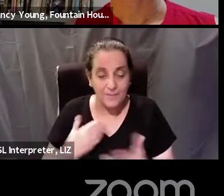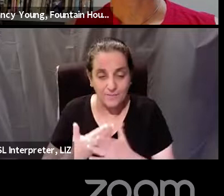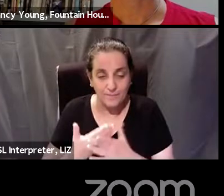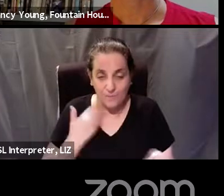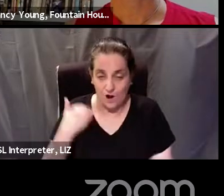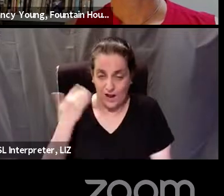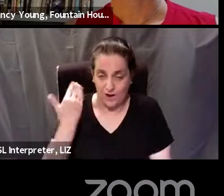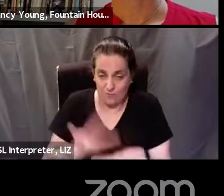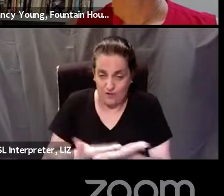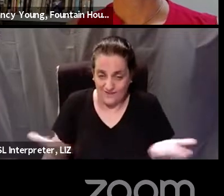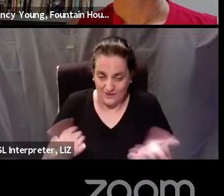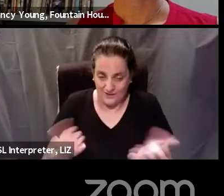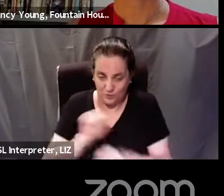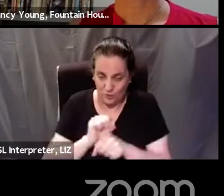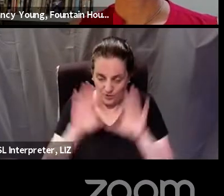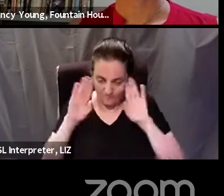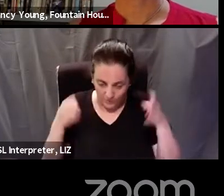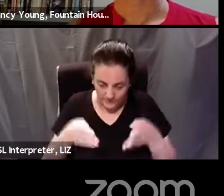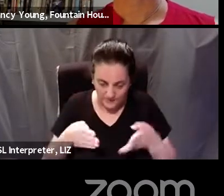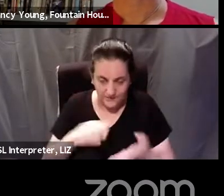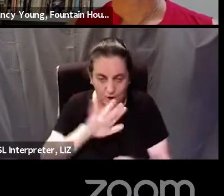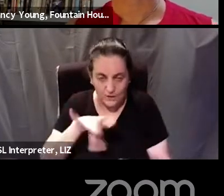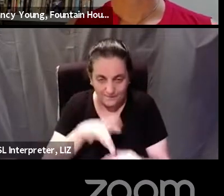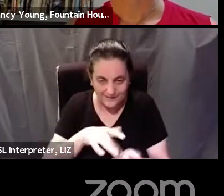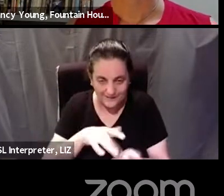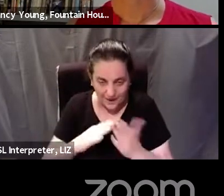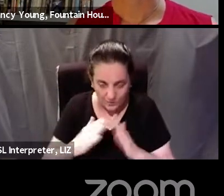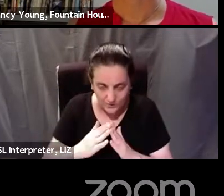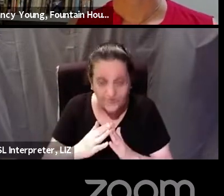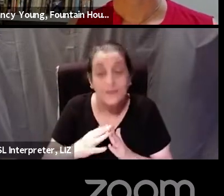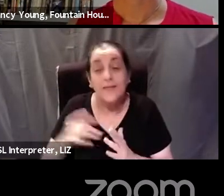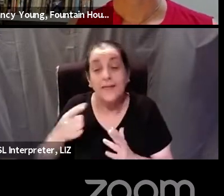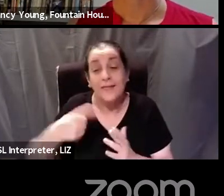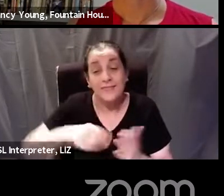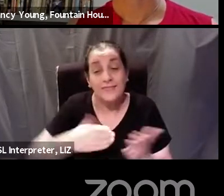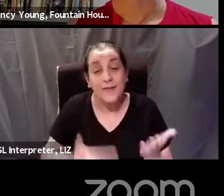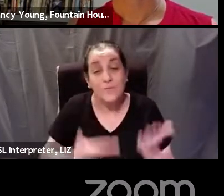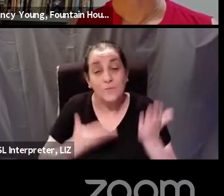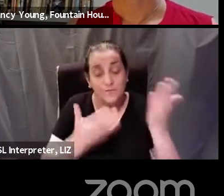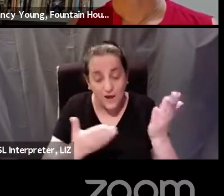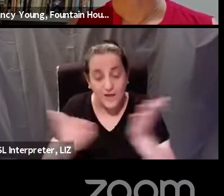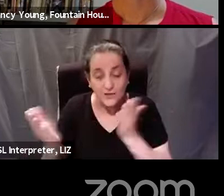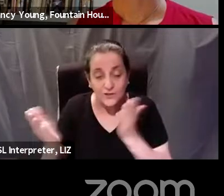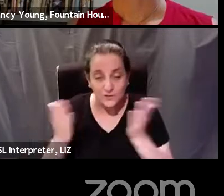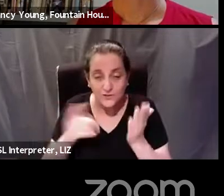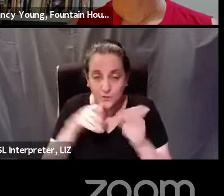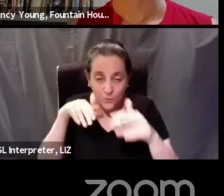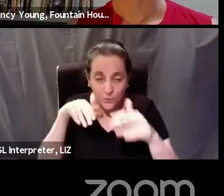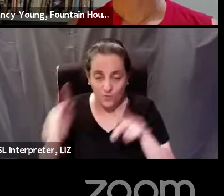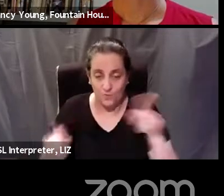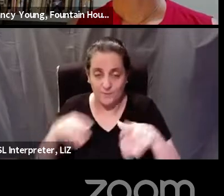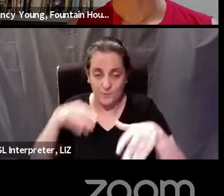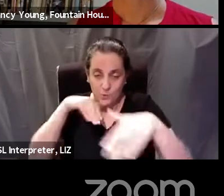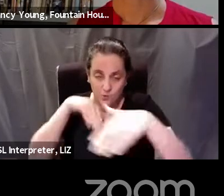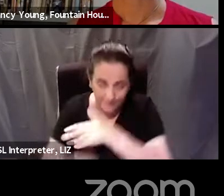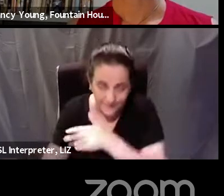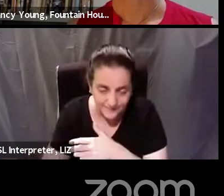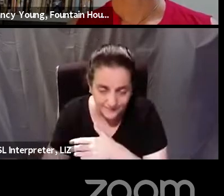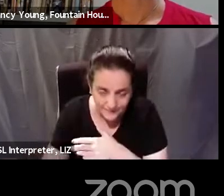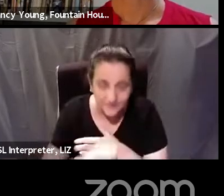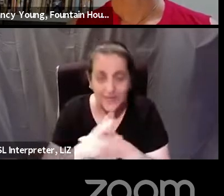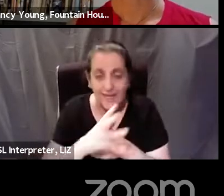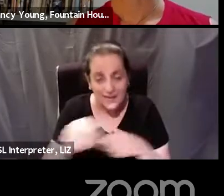Midtown. And they provide services. They provide services for people who walk in the front door, as well as people who come